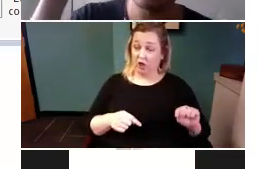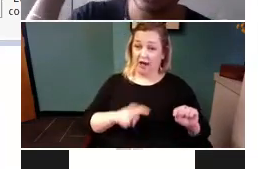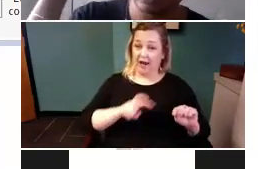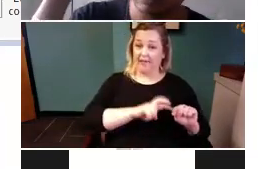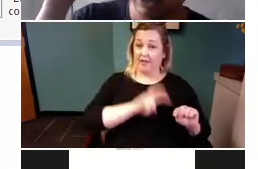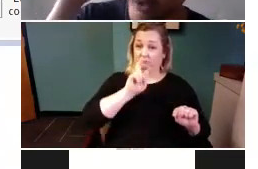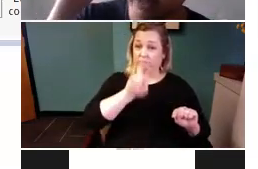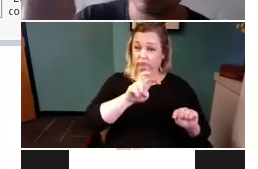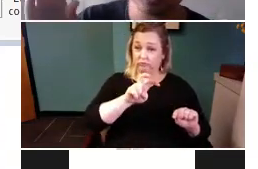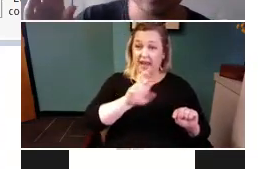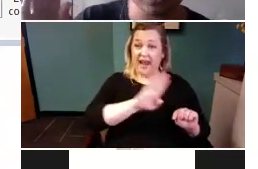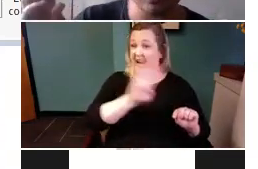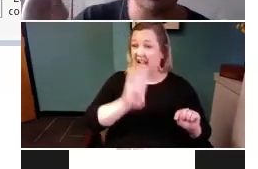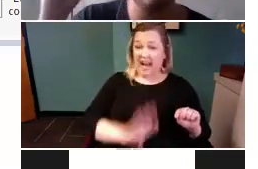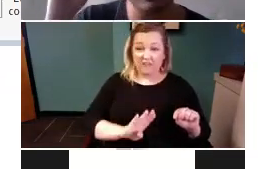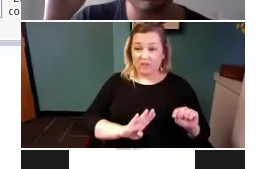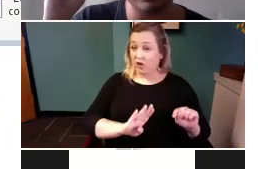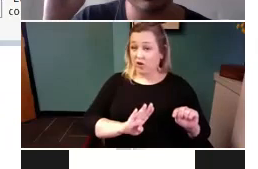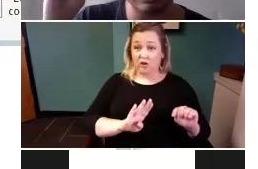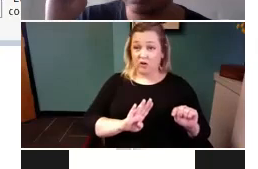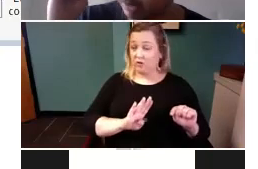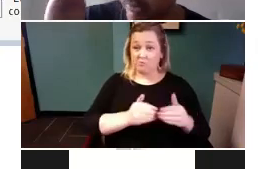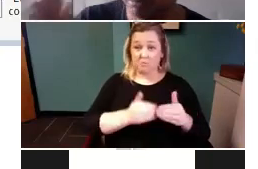even if not even post visit or